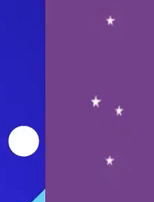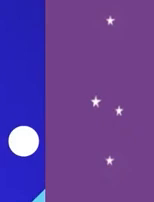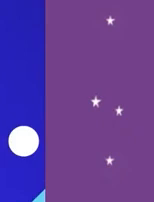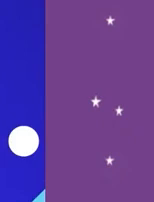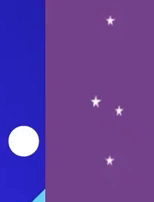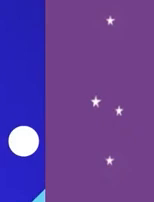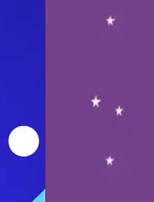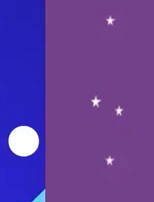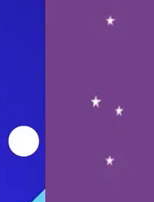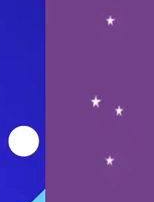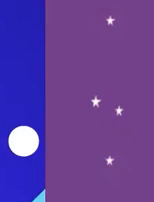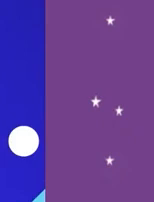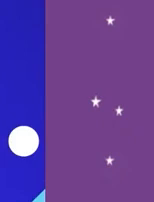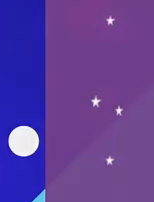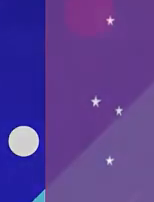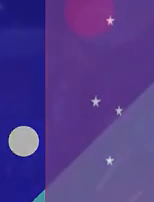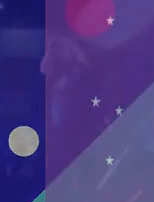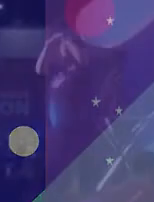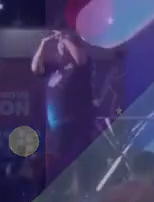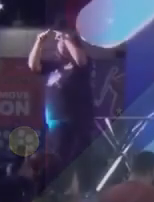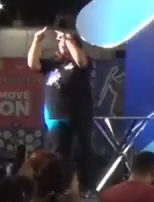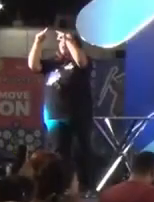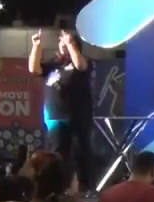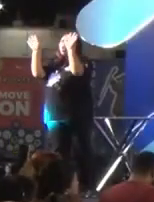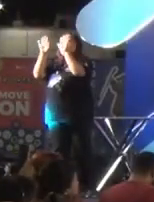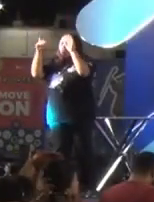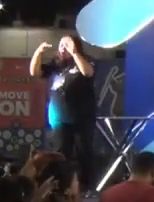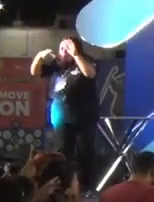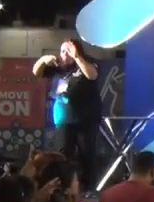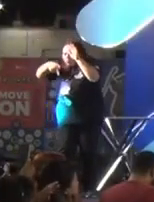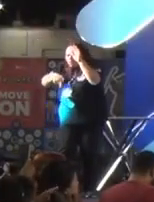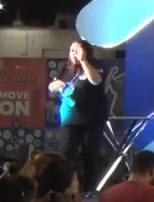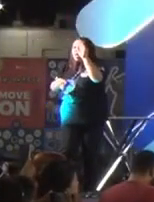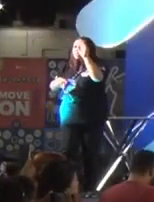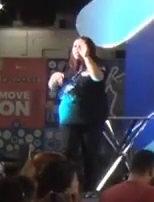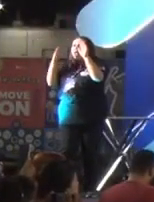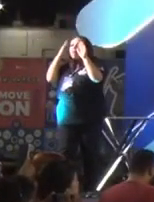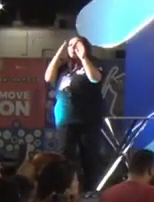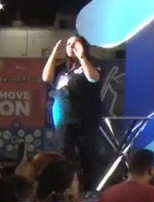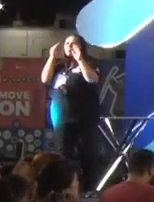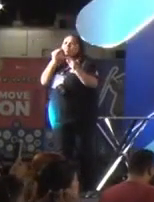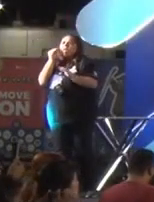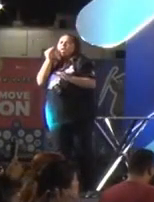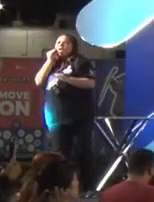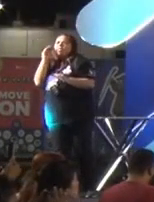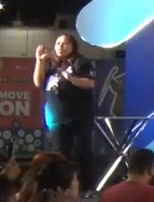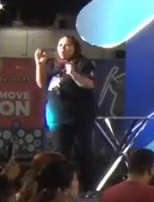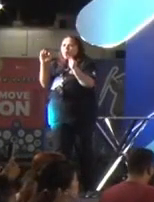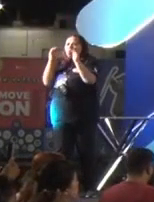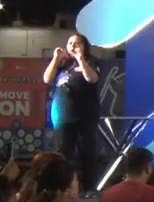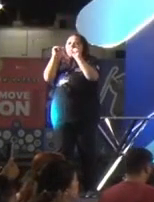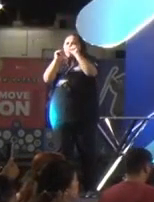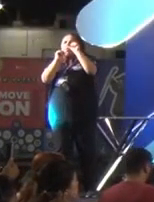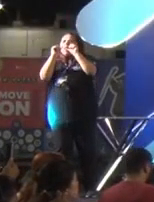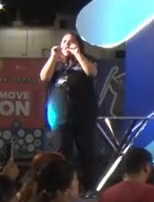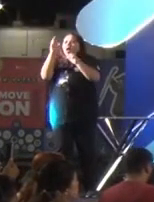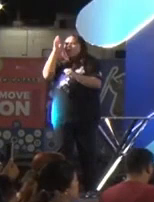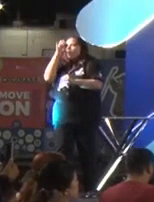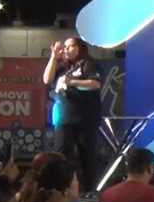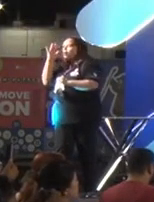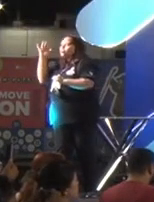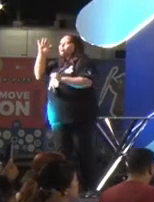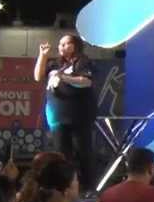at your feet. Try to make sense of what you see and wonder about what makes the